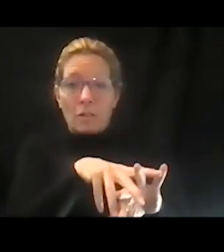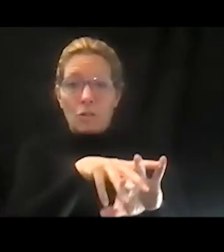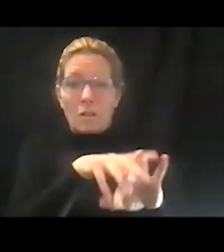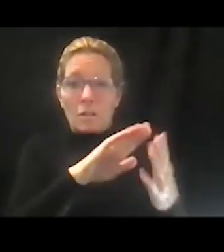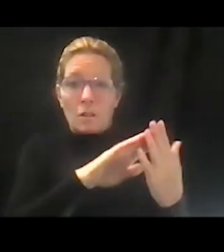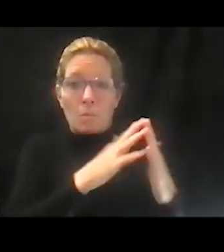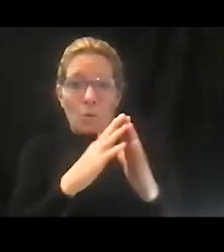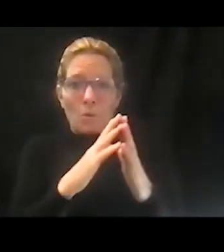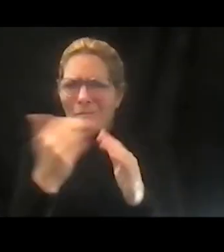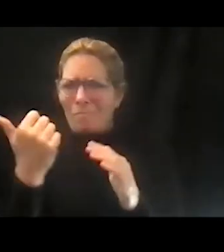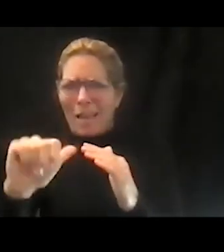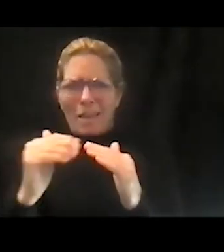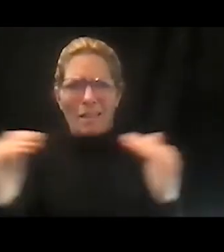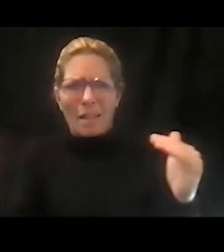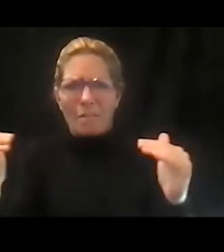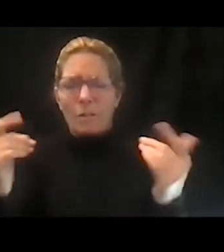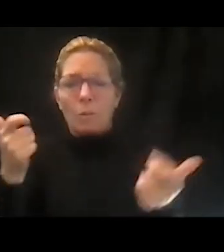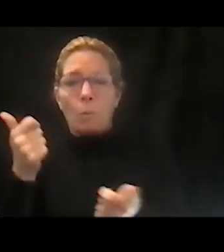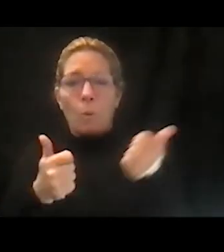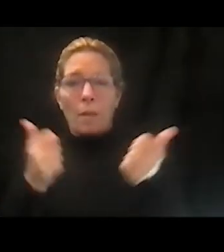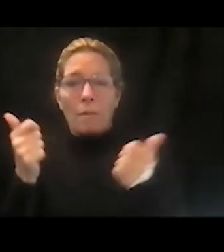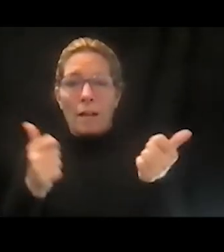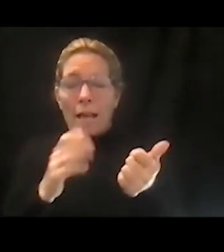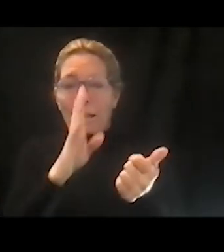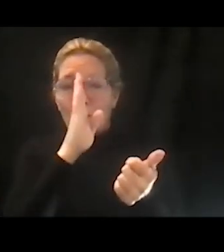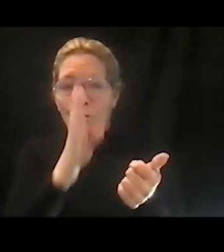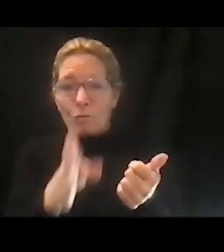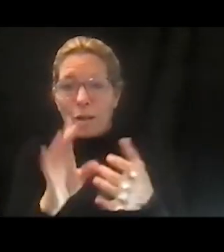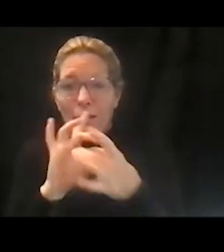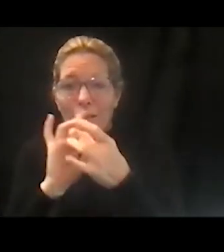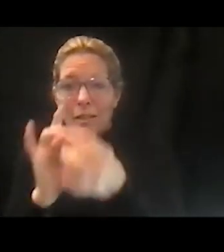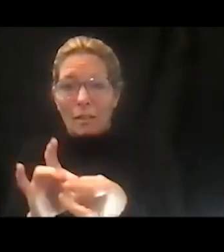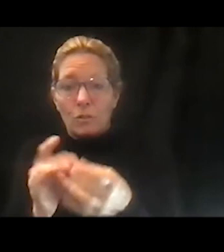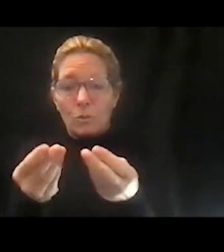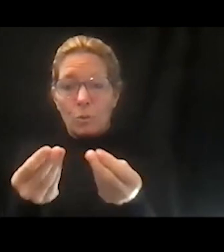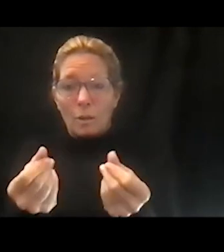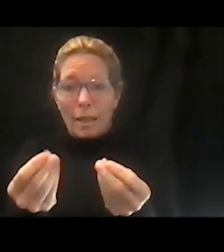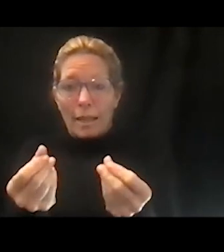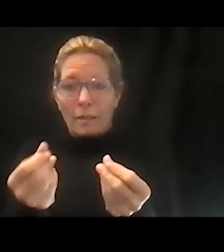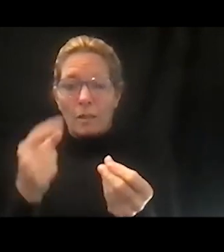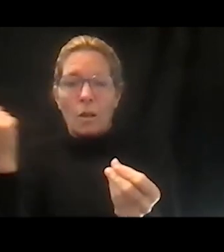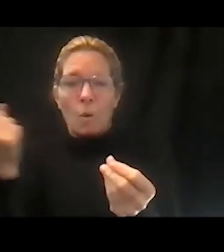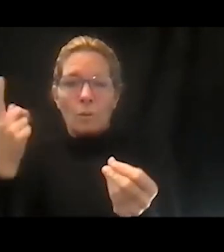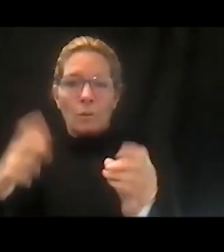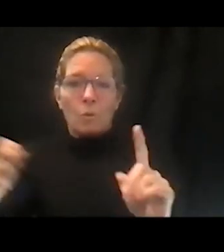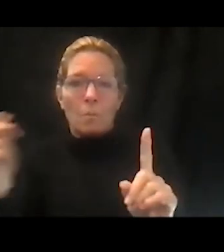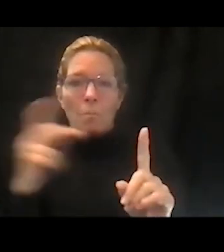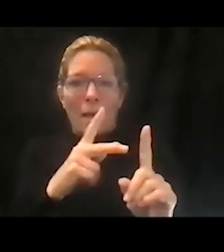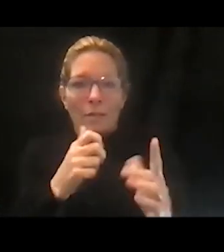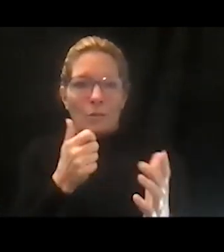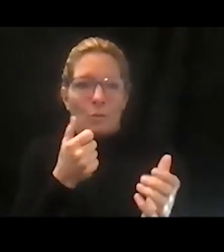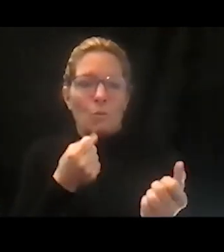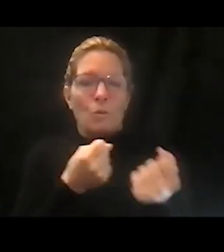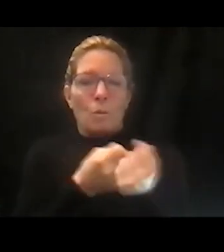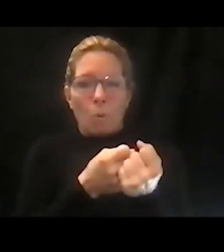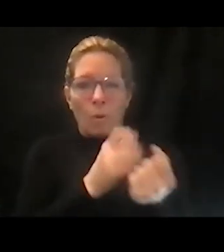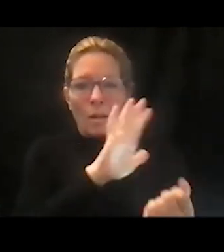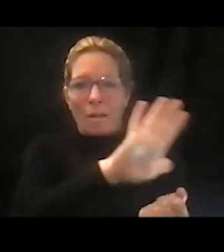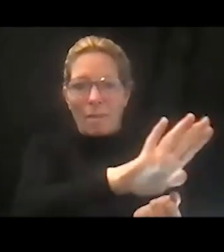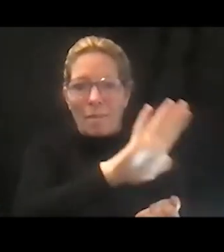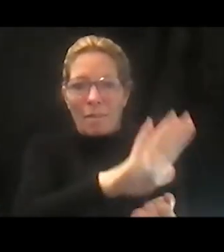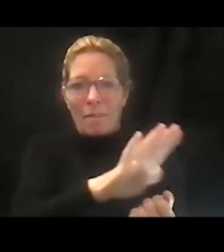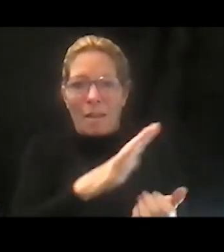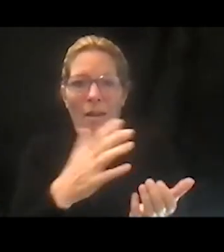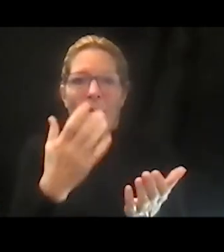at any level, whether it has a direct connection to land, it still goes to supporting their livelihoods